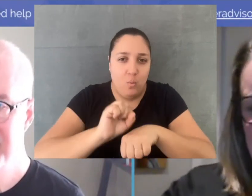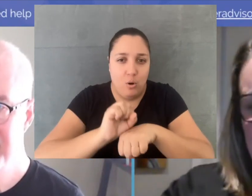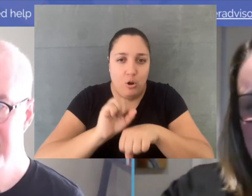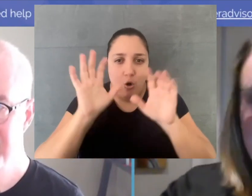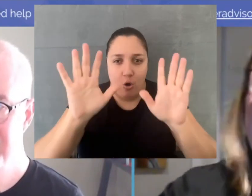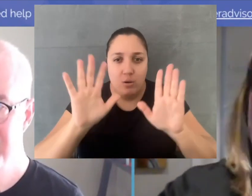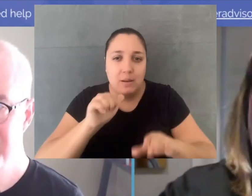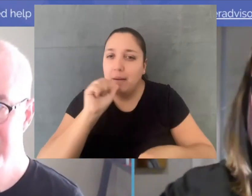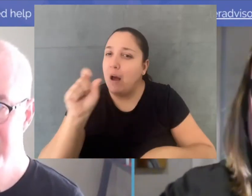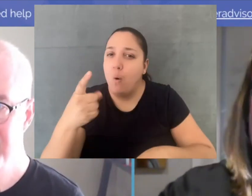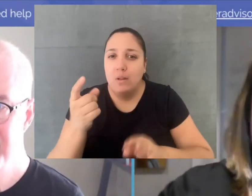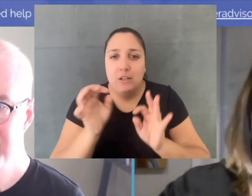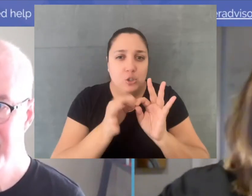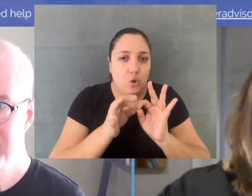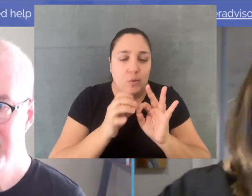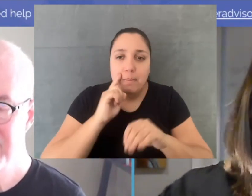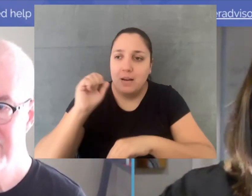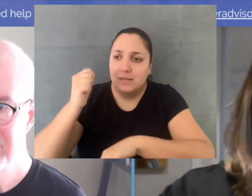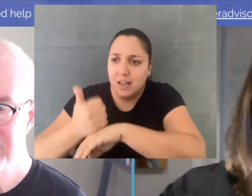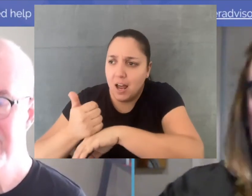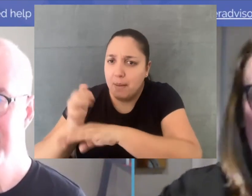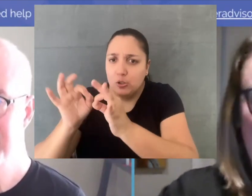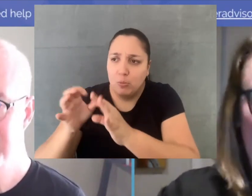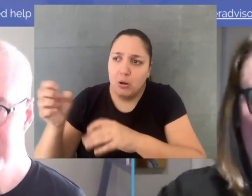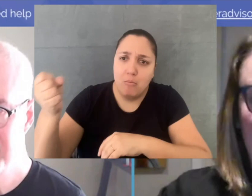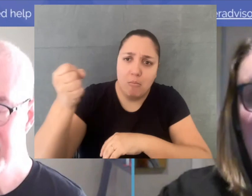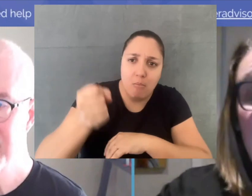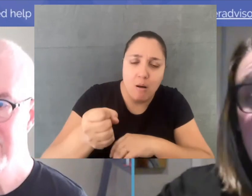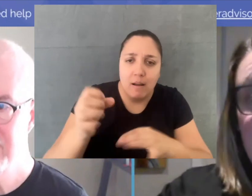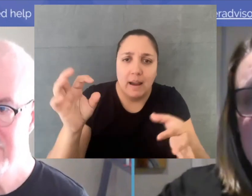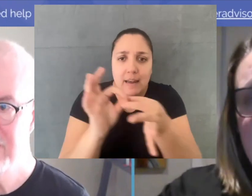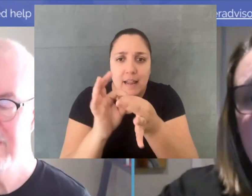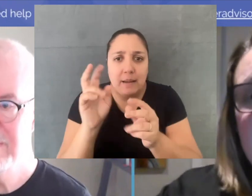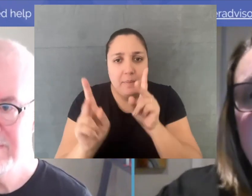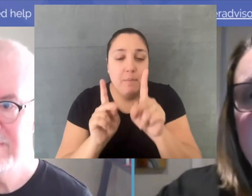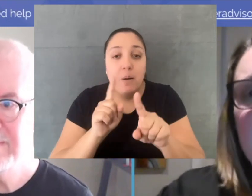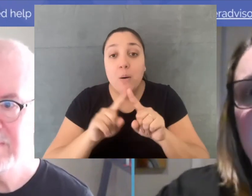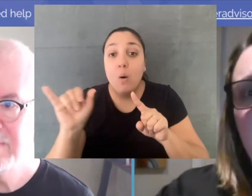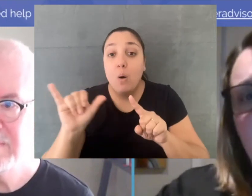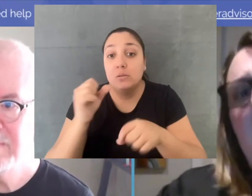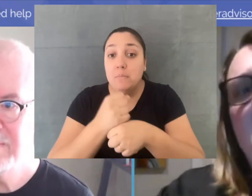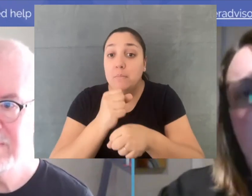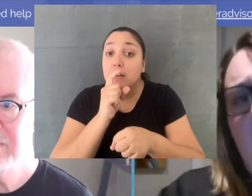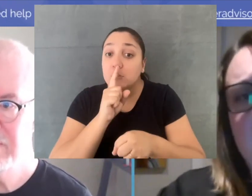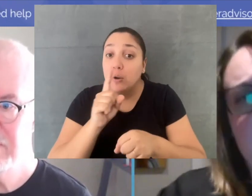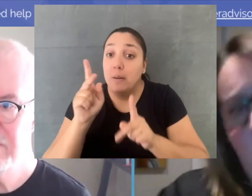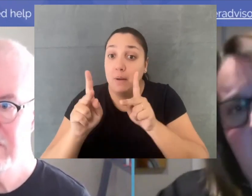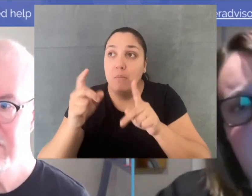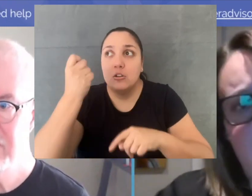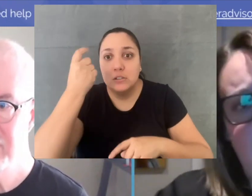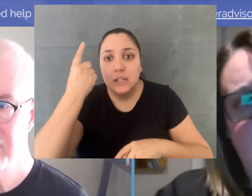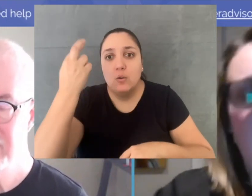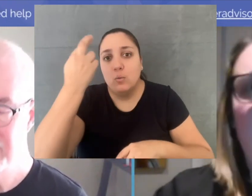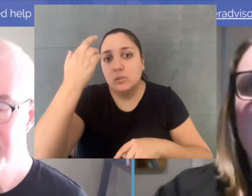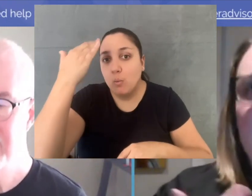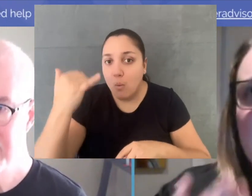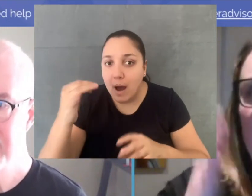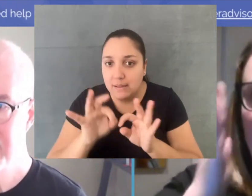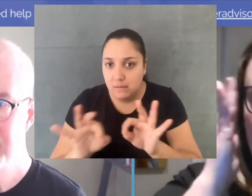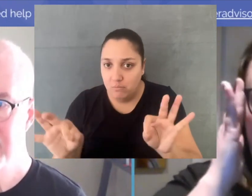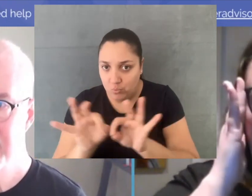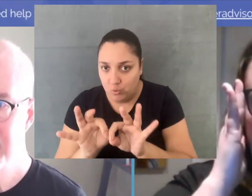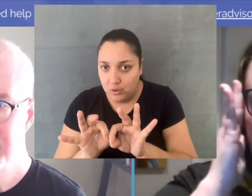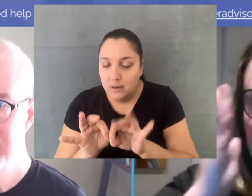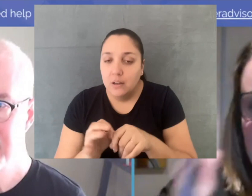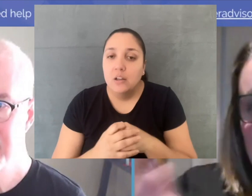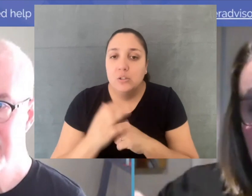be out there interpreting, but be scheduling the interpreters, connecting with people, and most importantly, making people realize why it's important. So that's